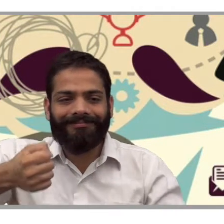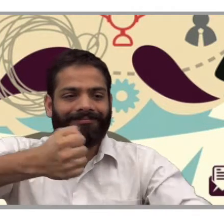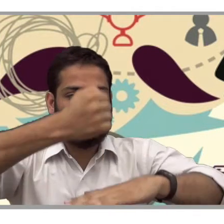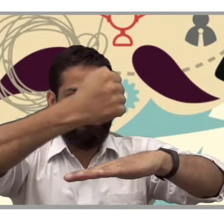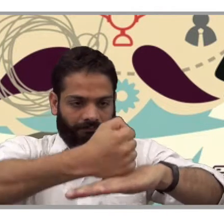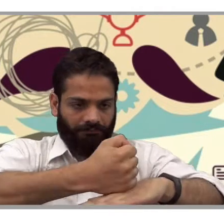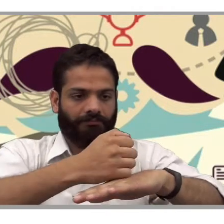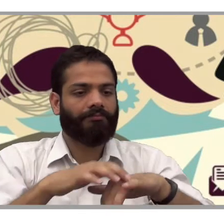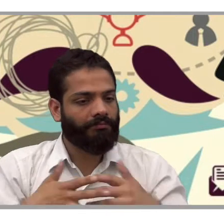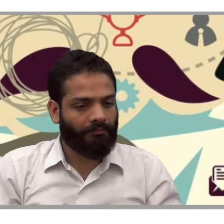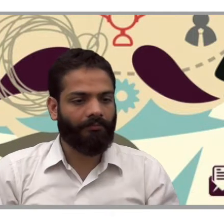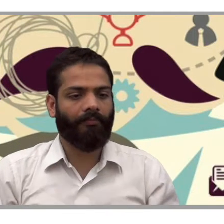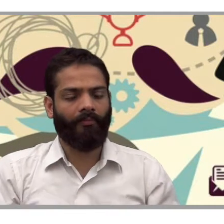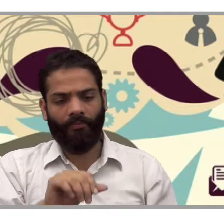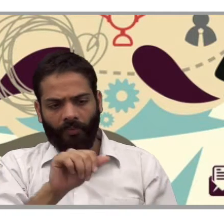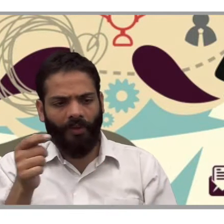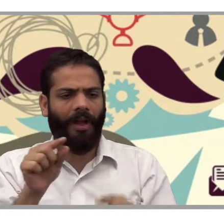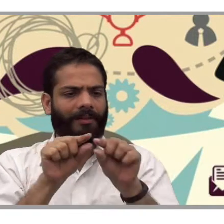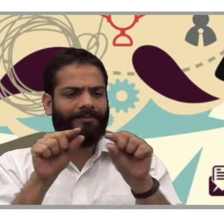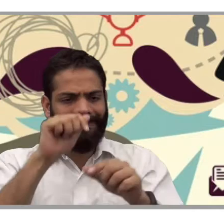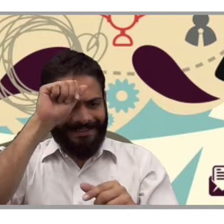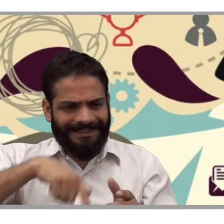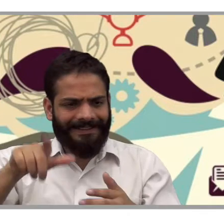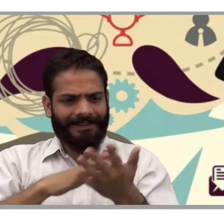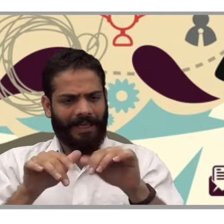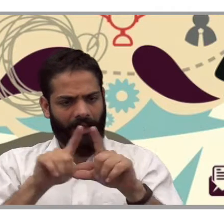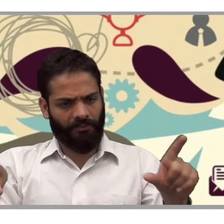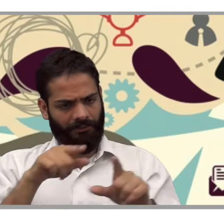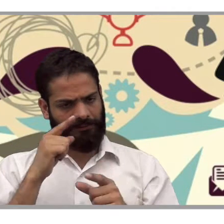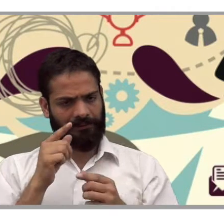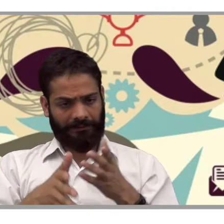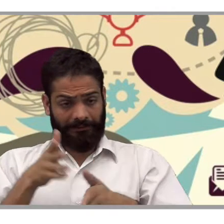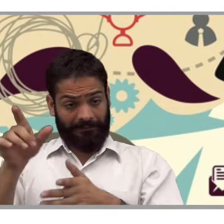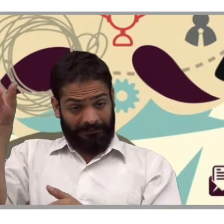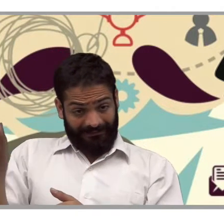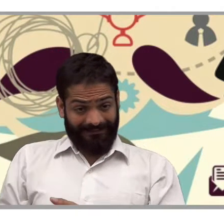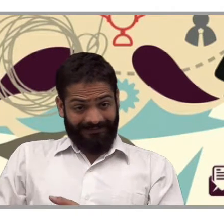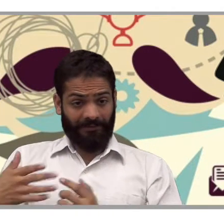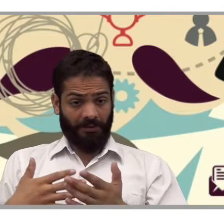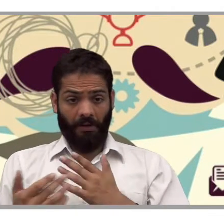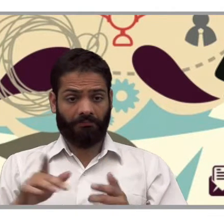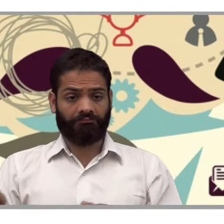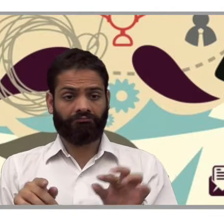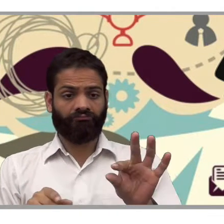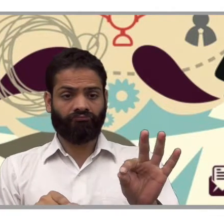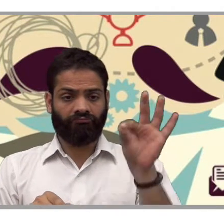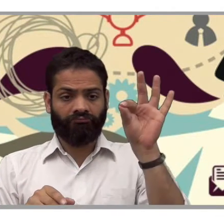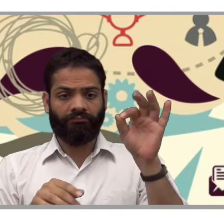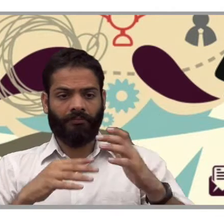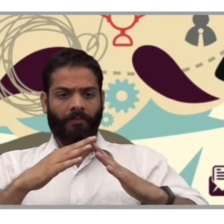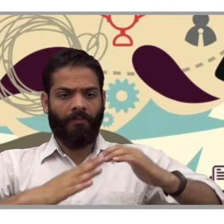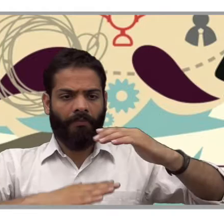U, classifier flat surface for table, classifier handle mug, and